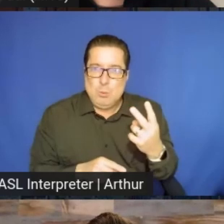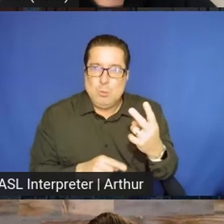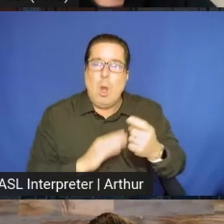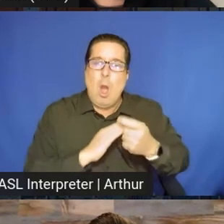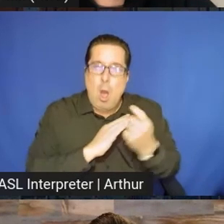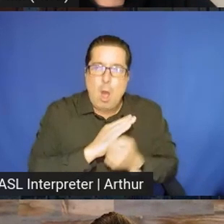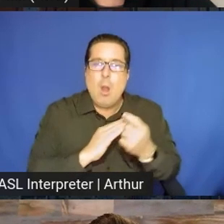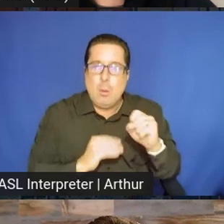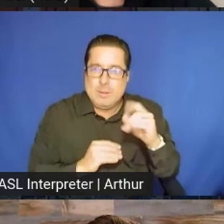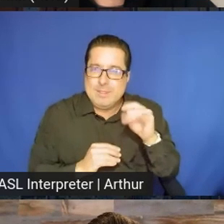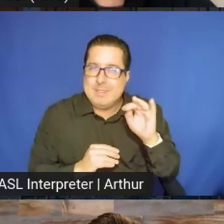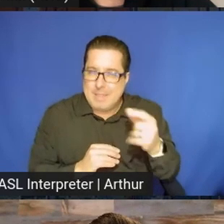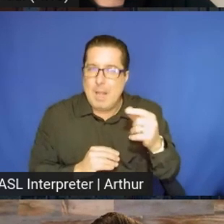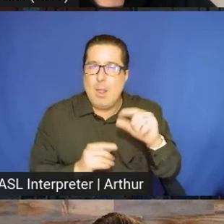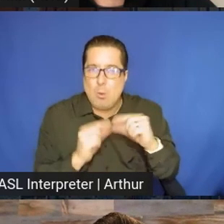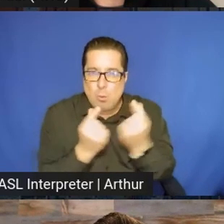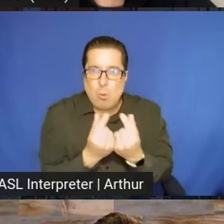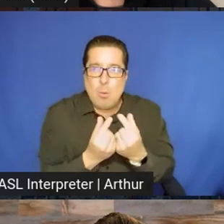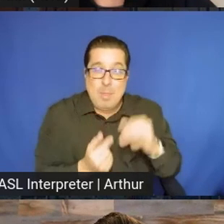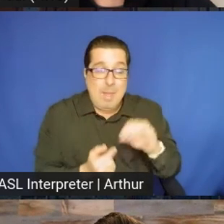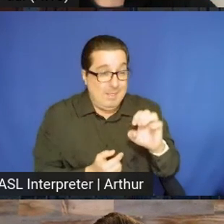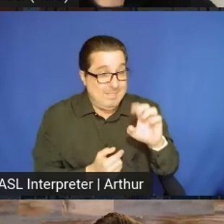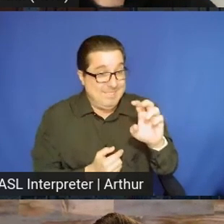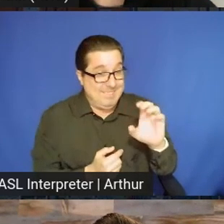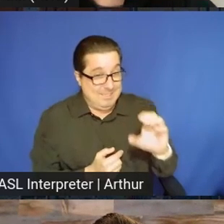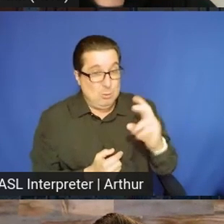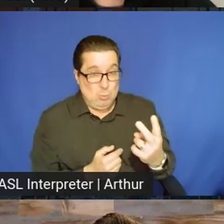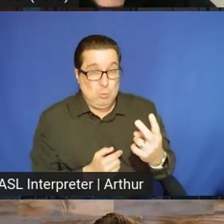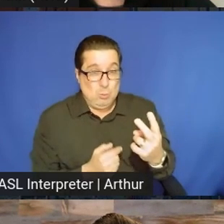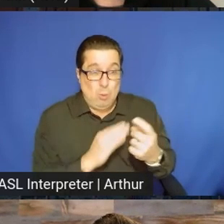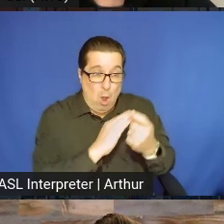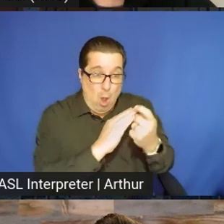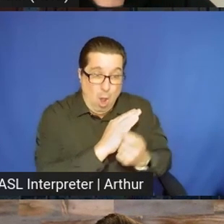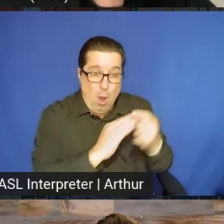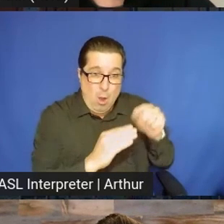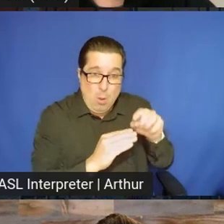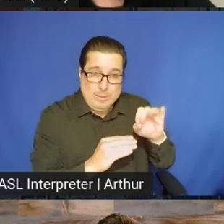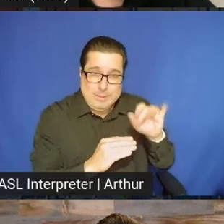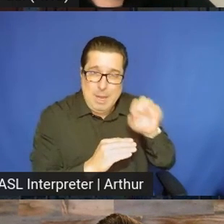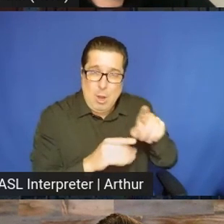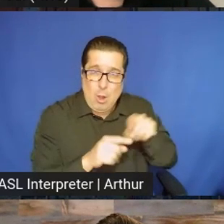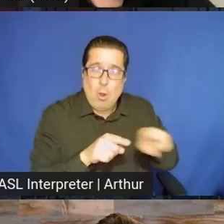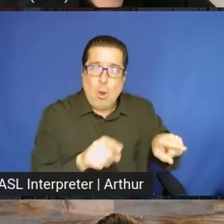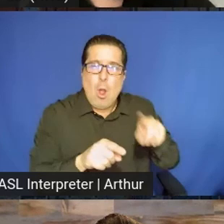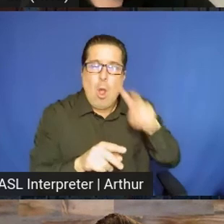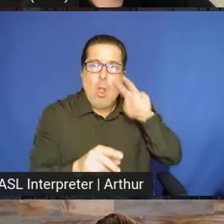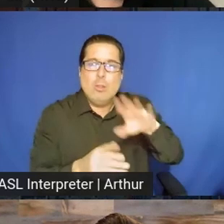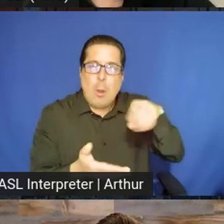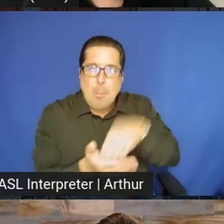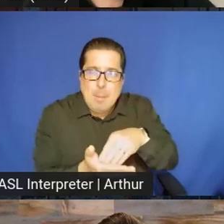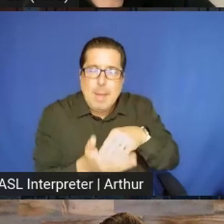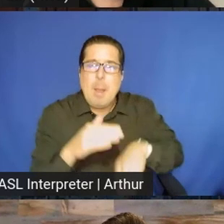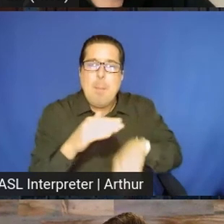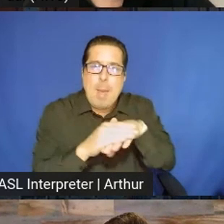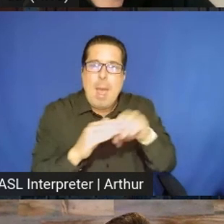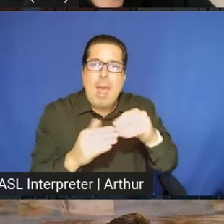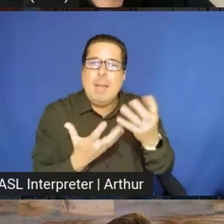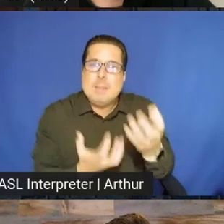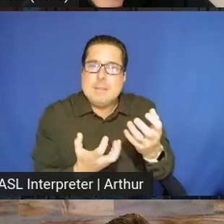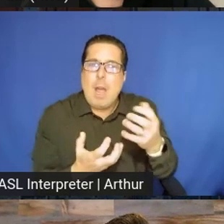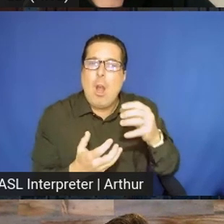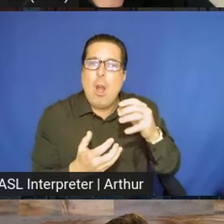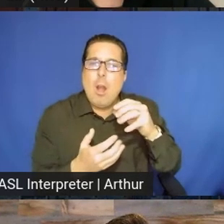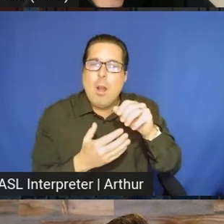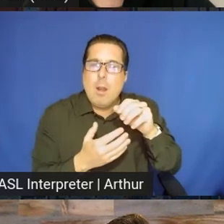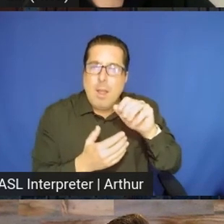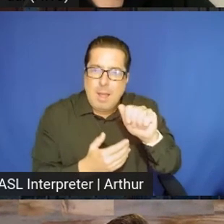covers. And EC2's autoscaling groups under the covers, it's looking at your min, max, and desired counts for the number of workers.